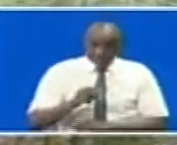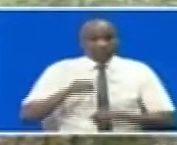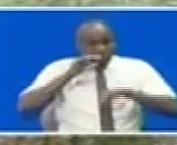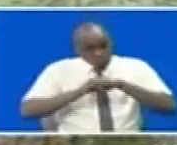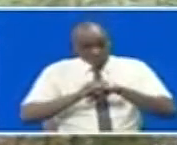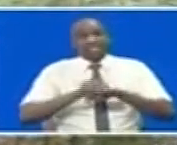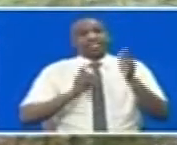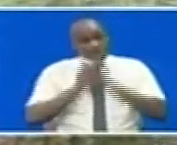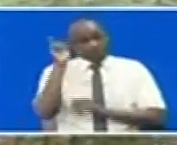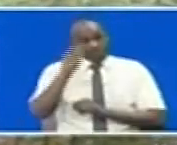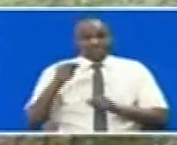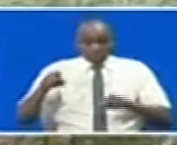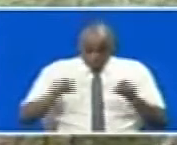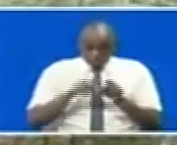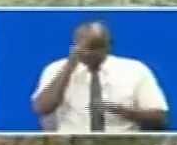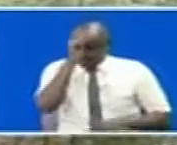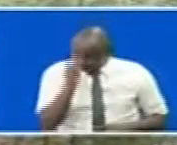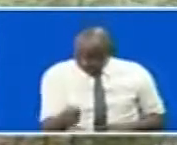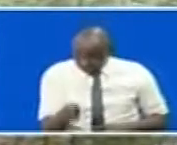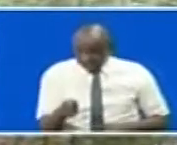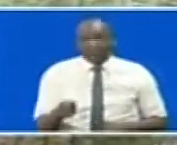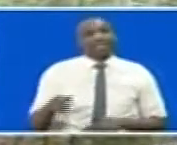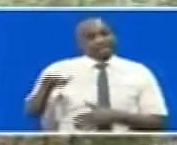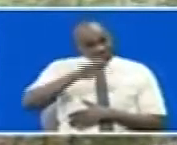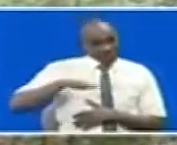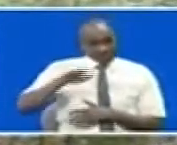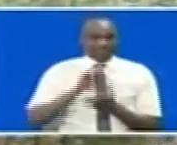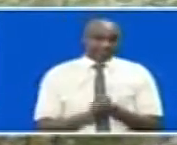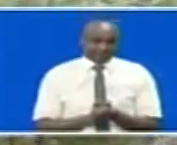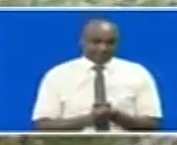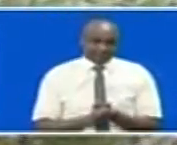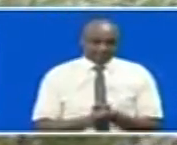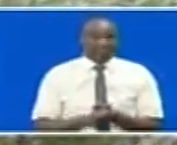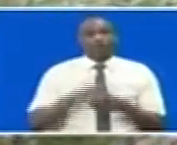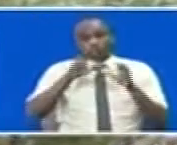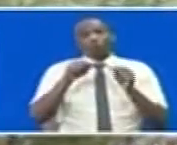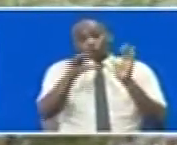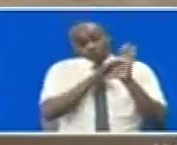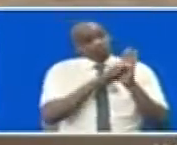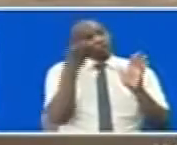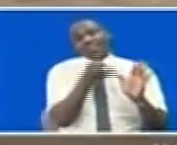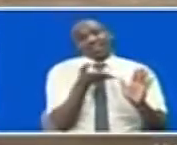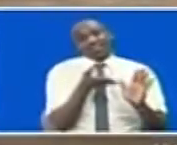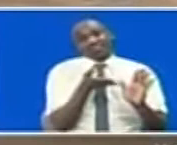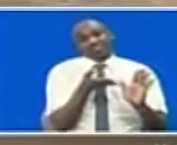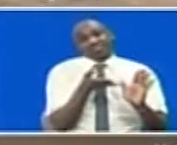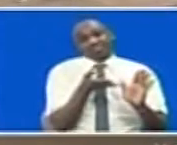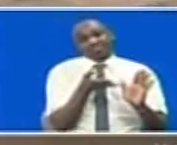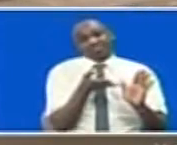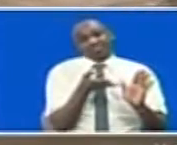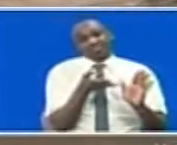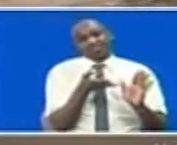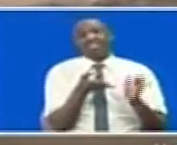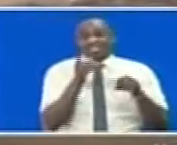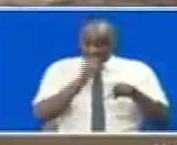and the development must also respect the state of the environment as provided for in the constitution. In